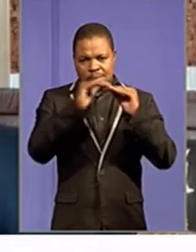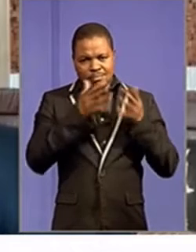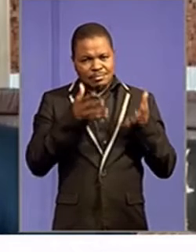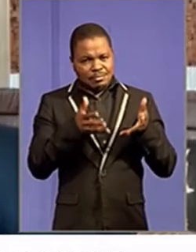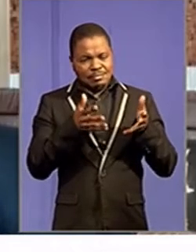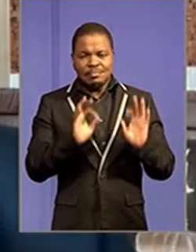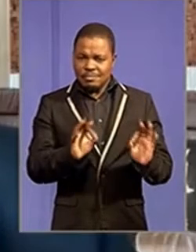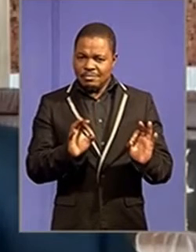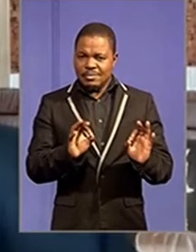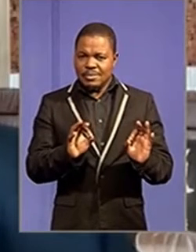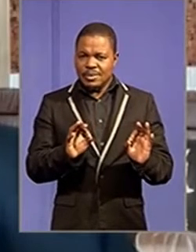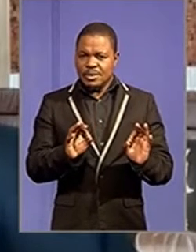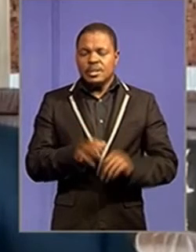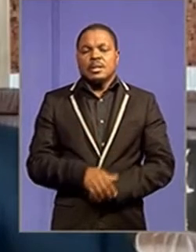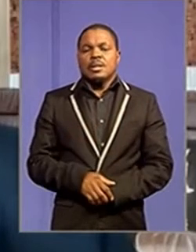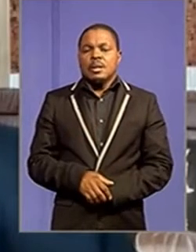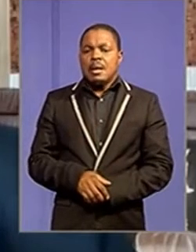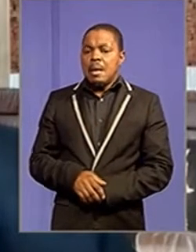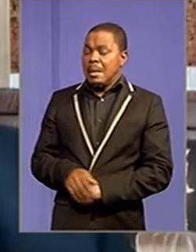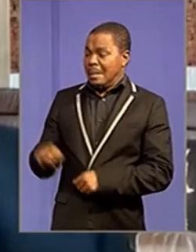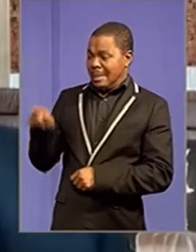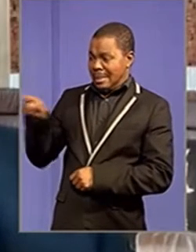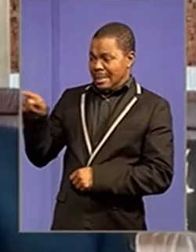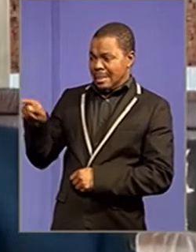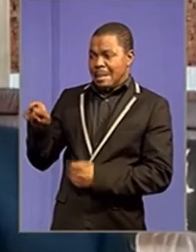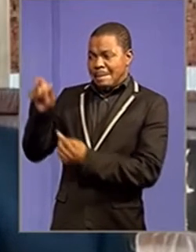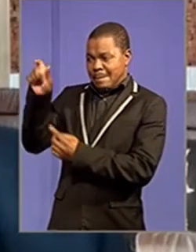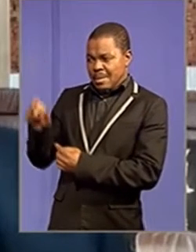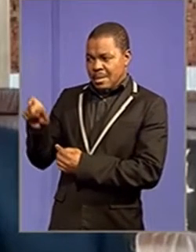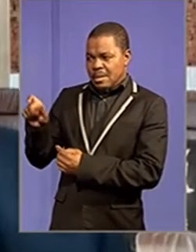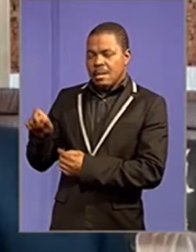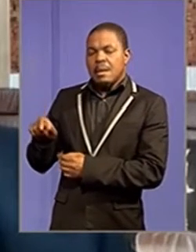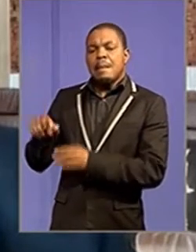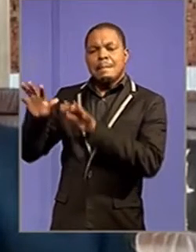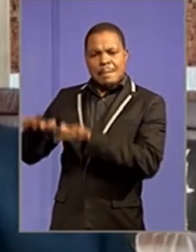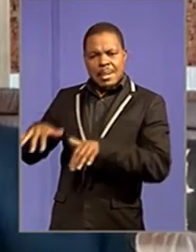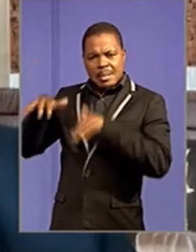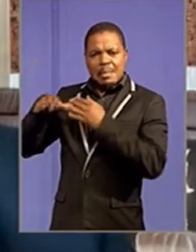that a member of parliament